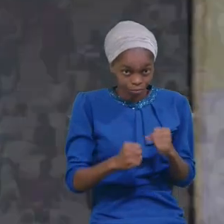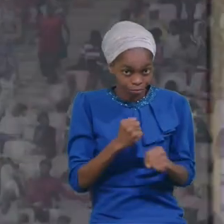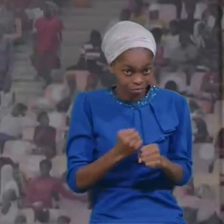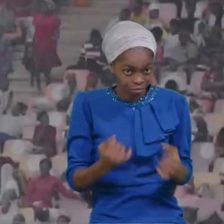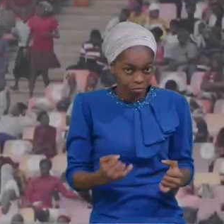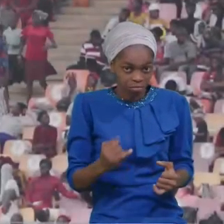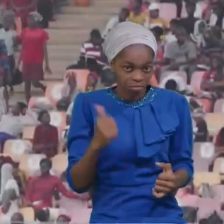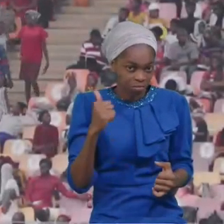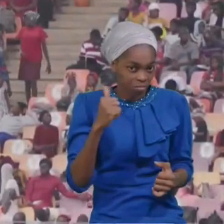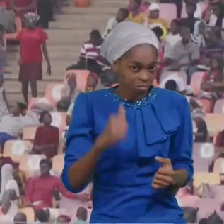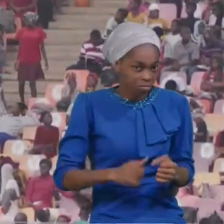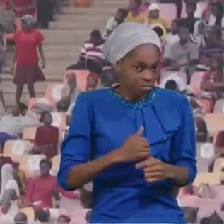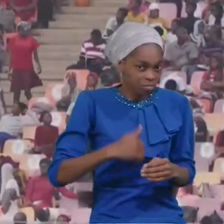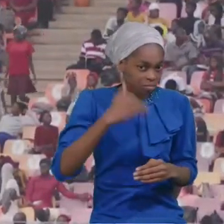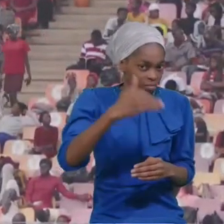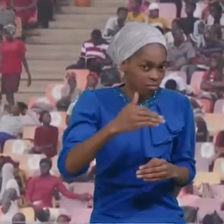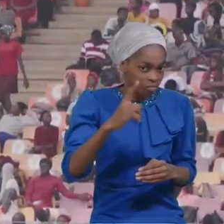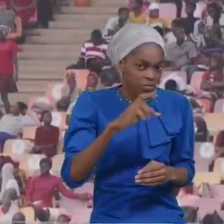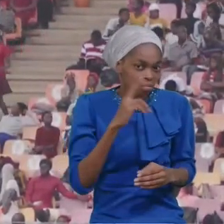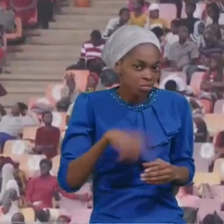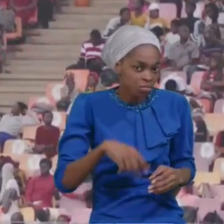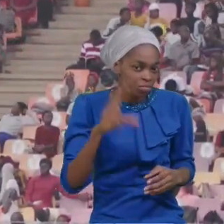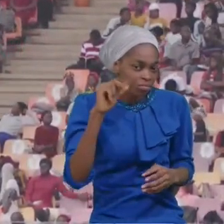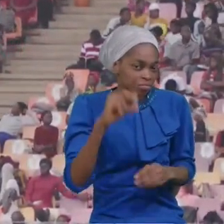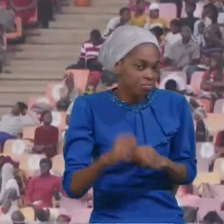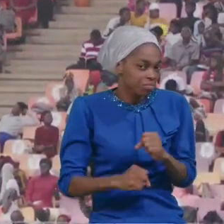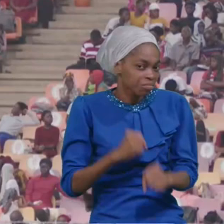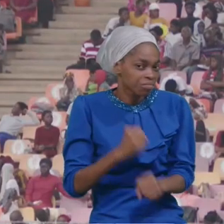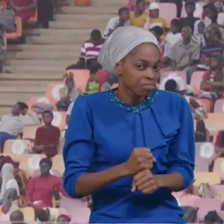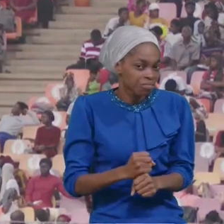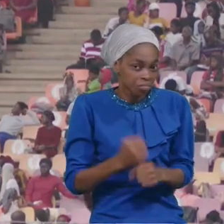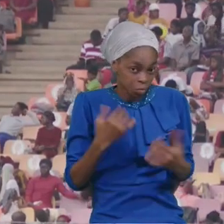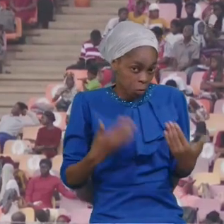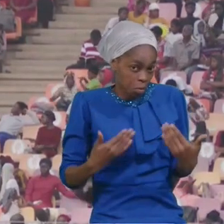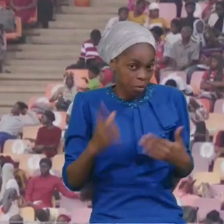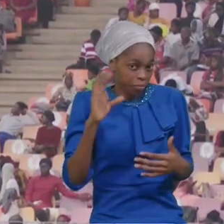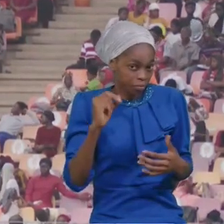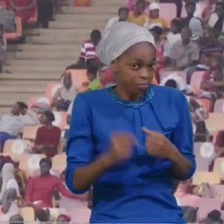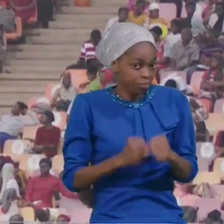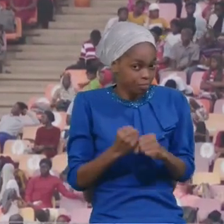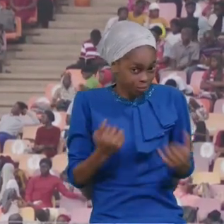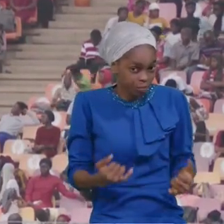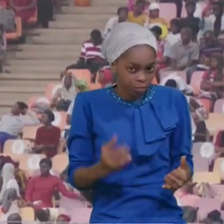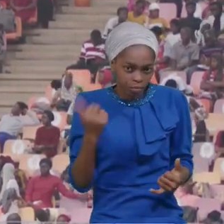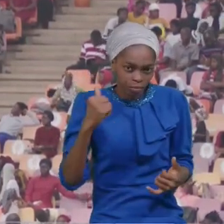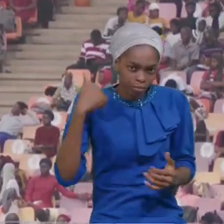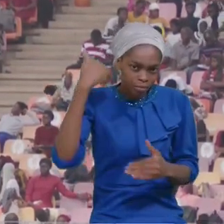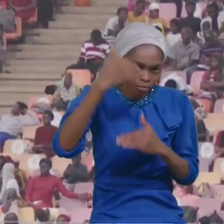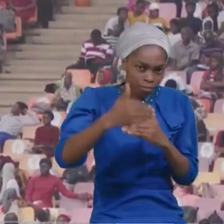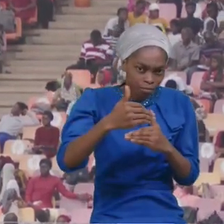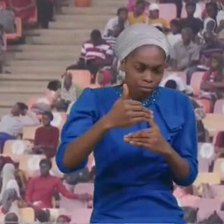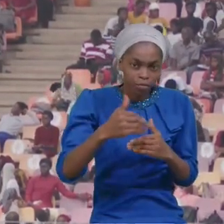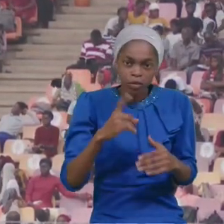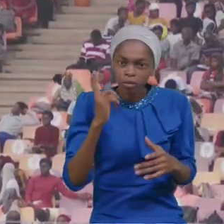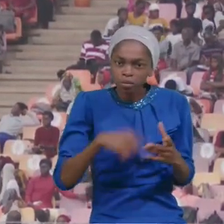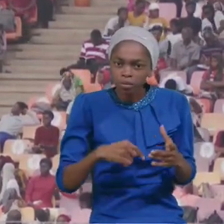you're 45. You don't wait until when your vehicle gets there in 10